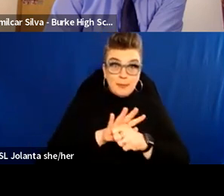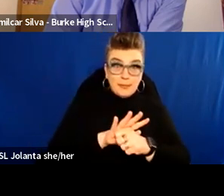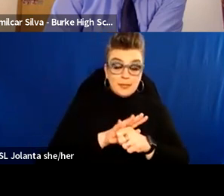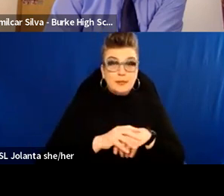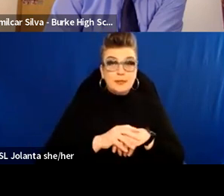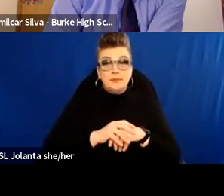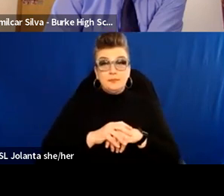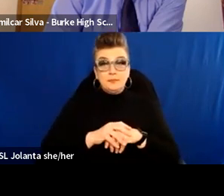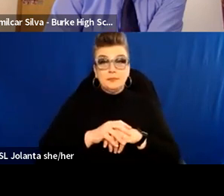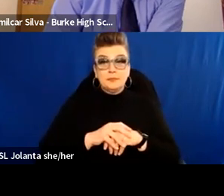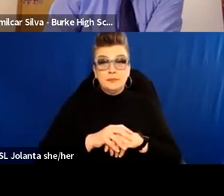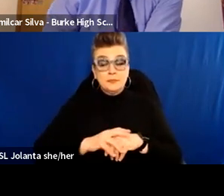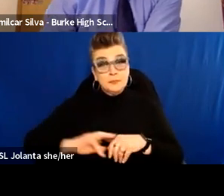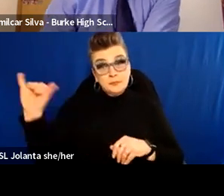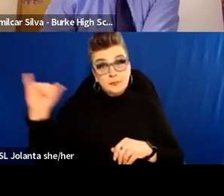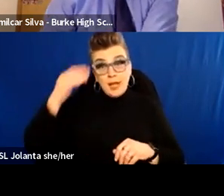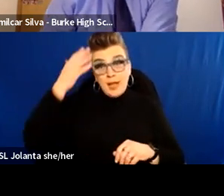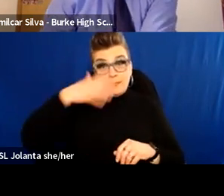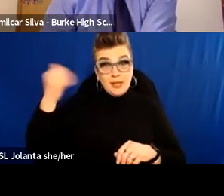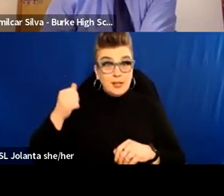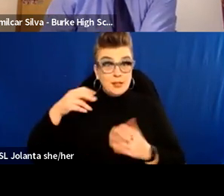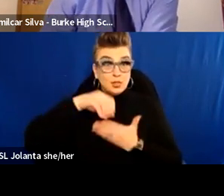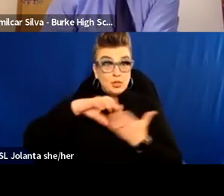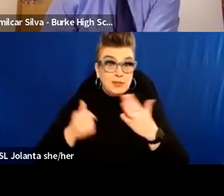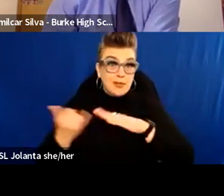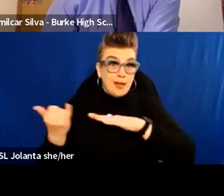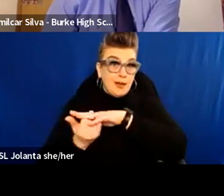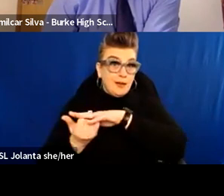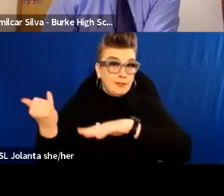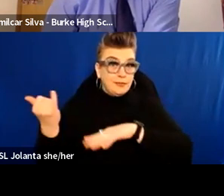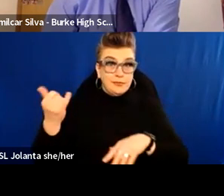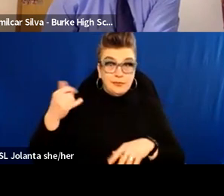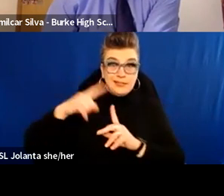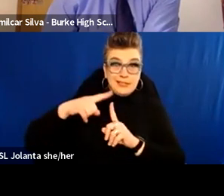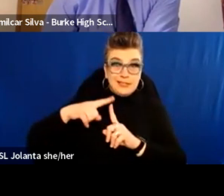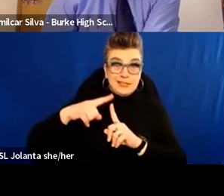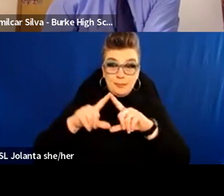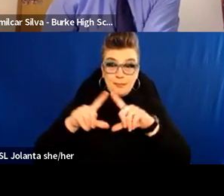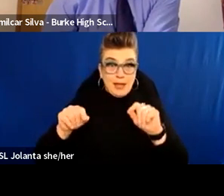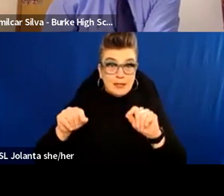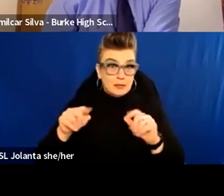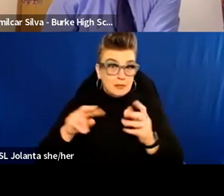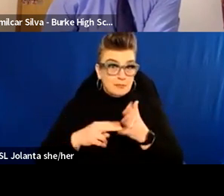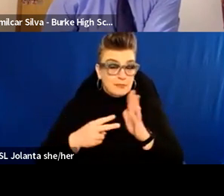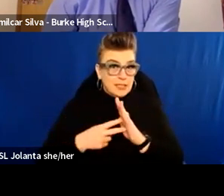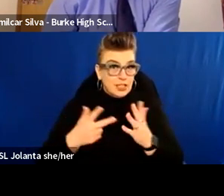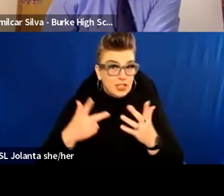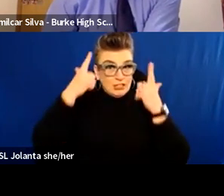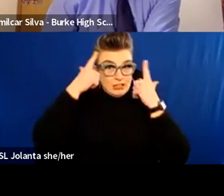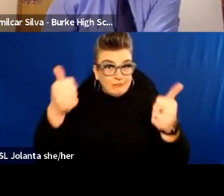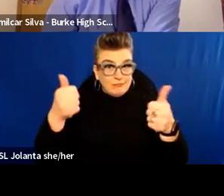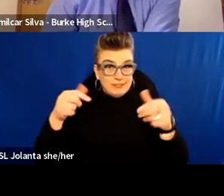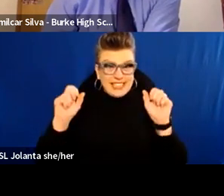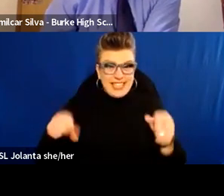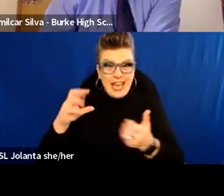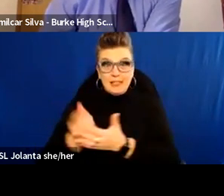then because our students have the mbta pass also being able to take a class at your home base